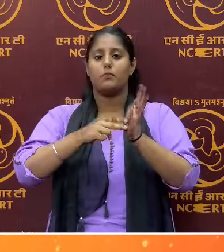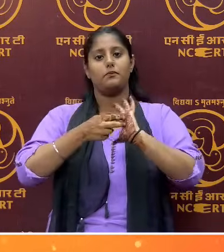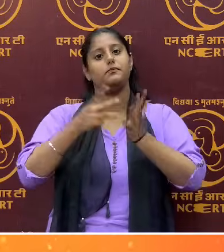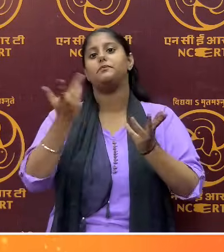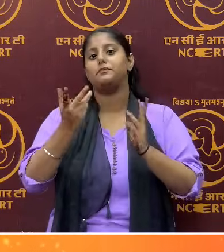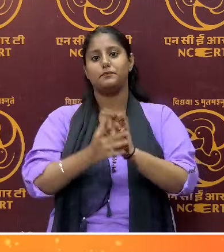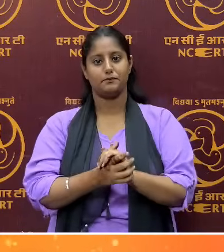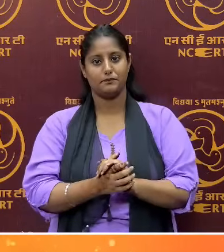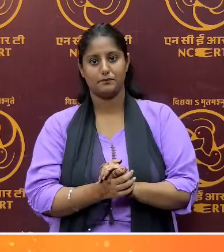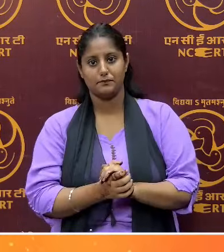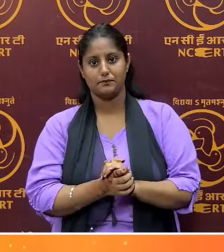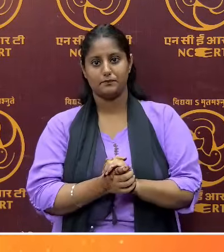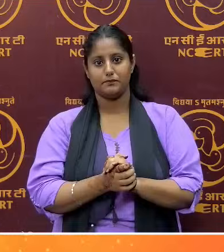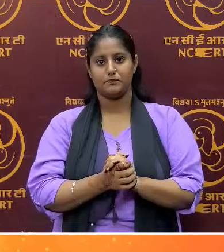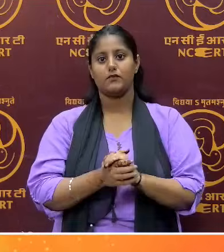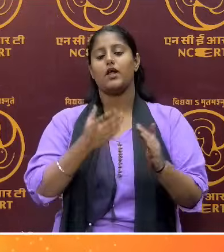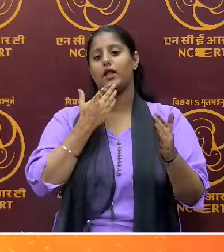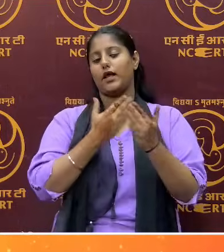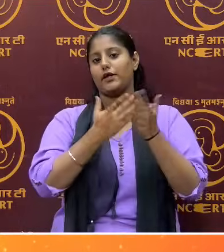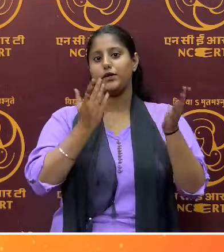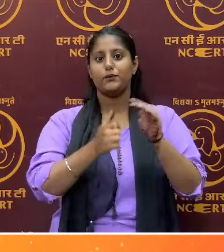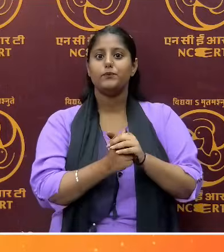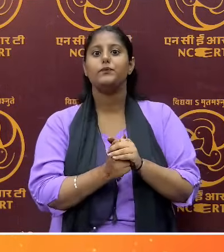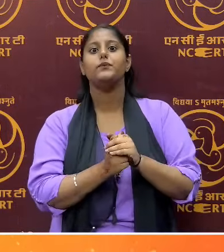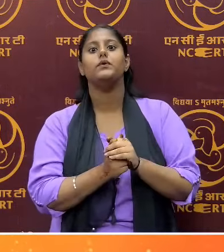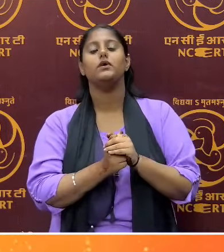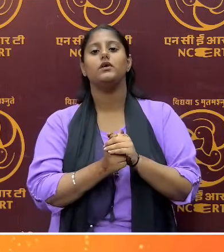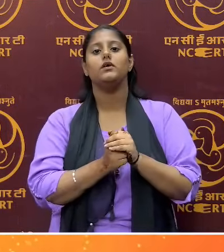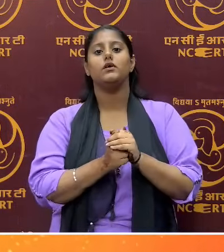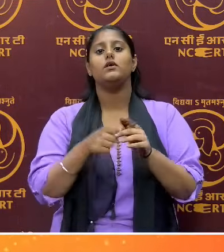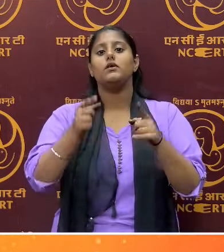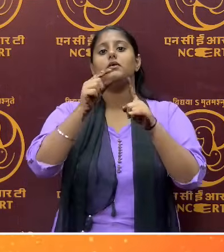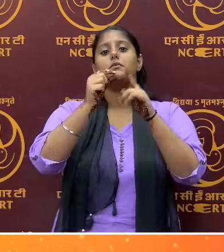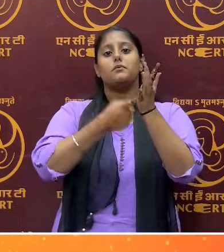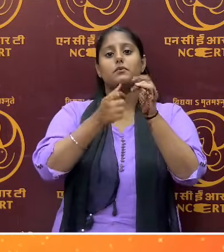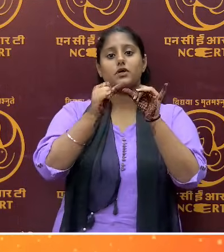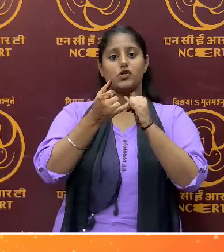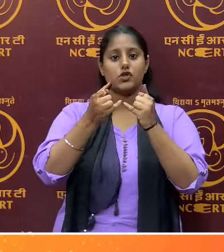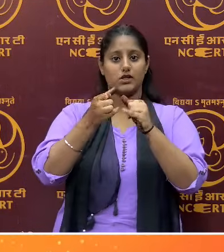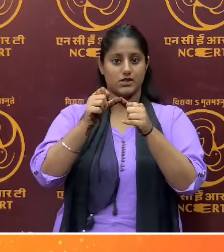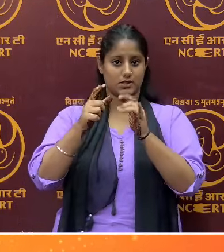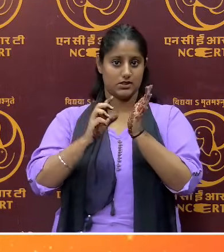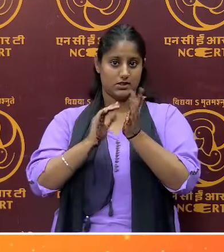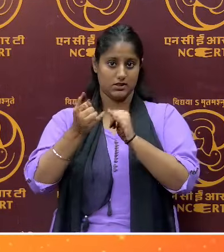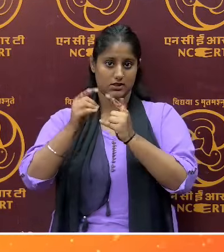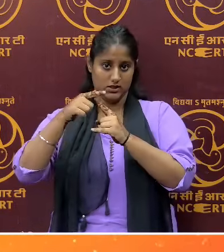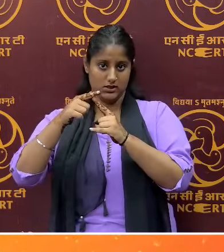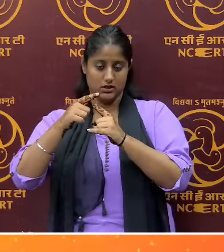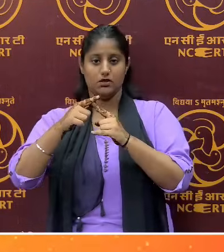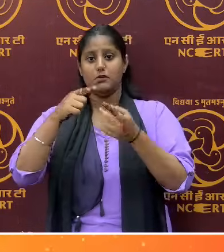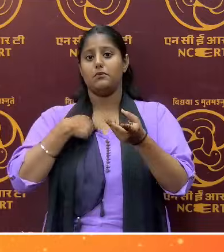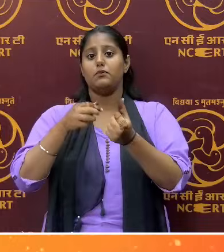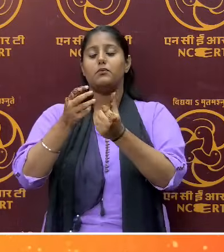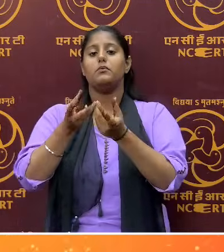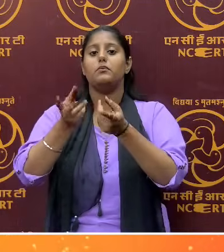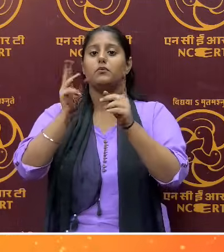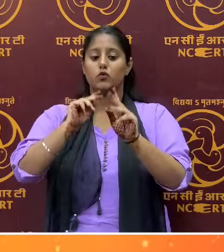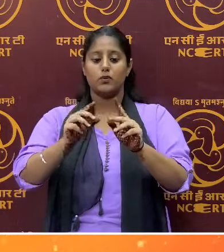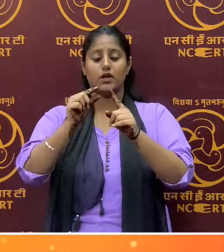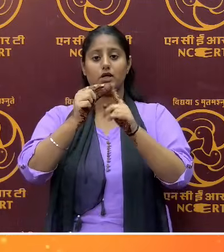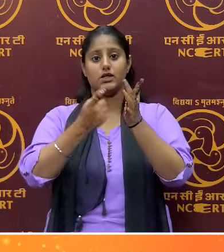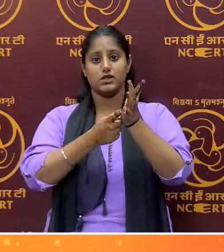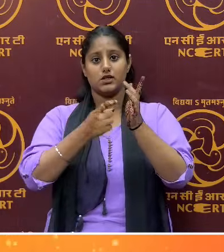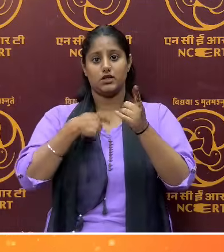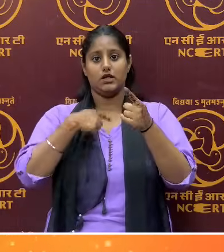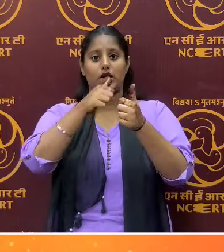about. Thank you, Harpreet. PRASHAST is a pre-assessment holistic screening tool, and this is designed